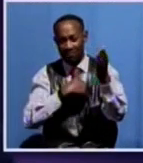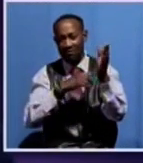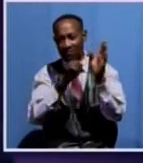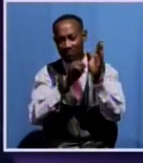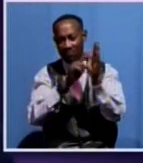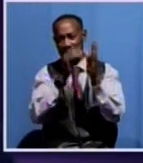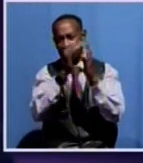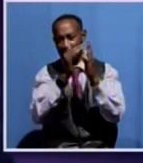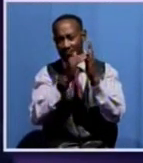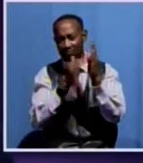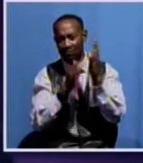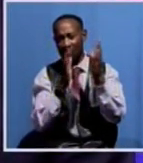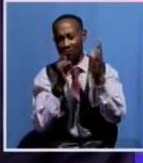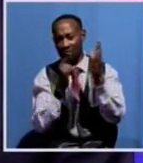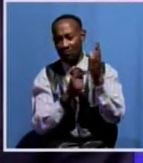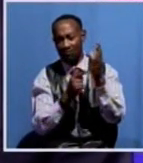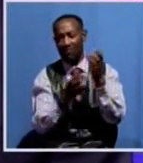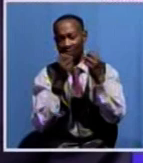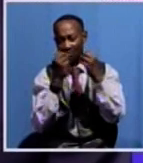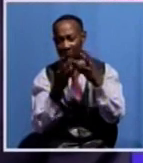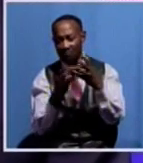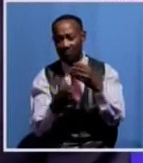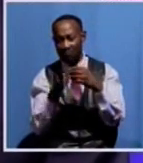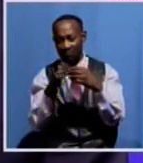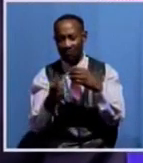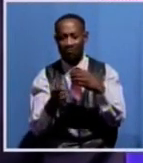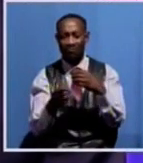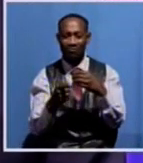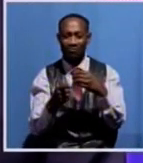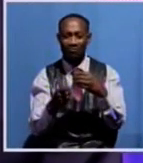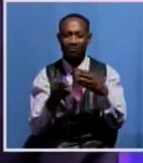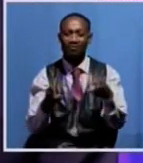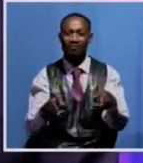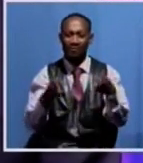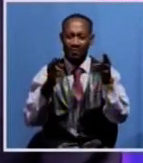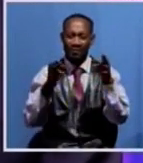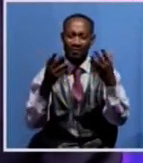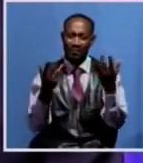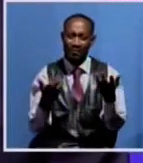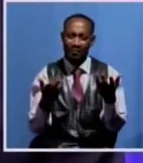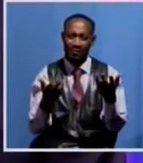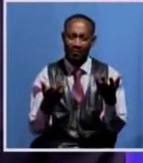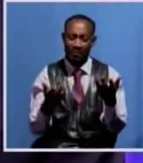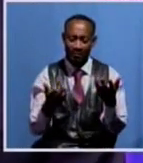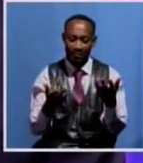you, most likely you'll borrow at a rate that's higher than mine. So in a sense, we are